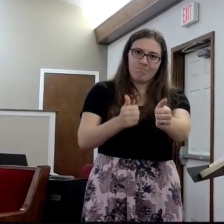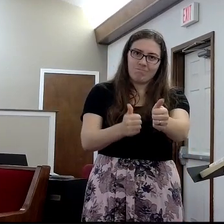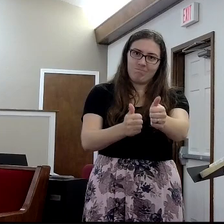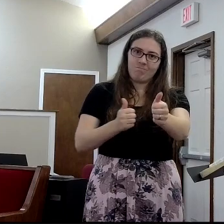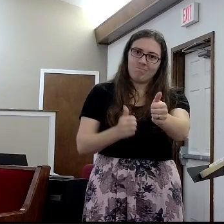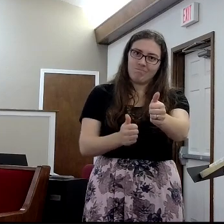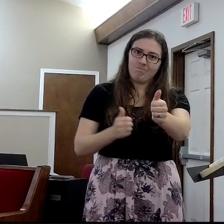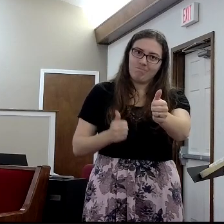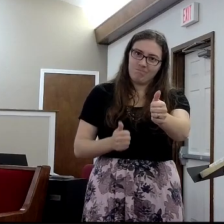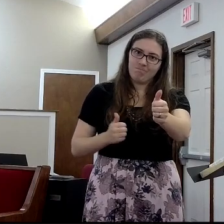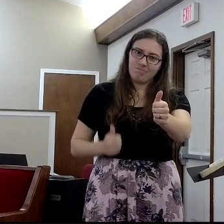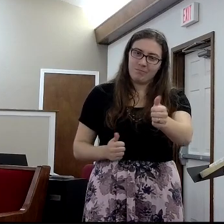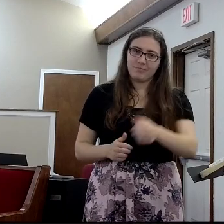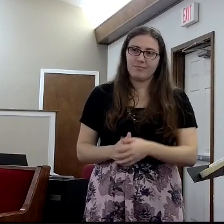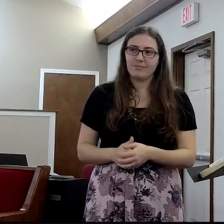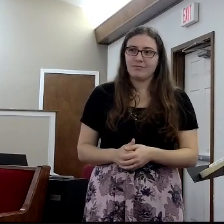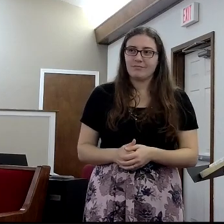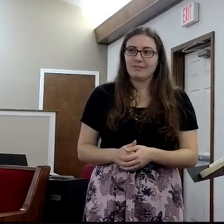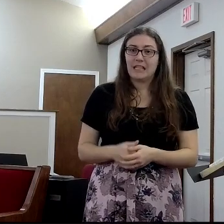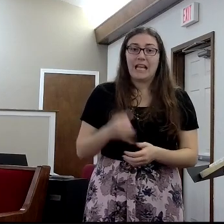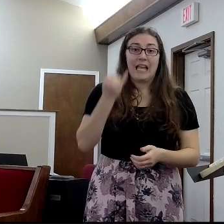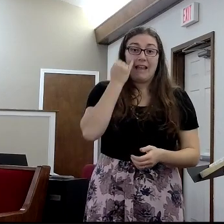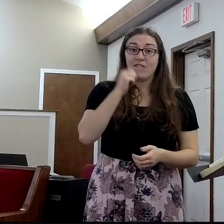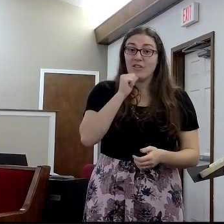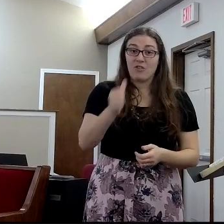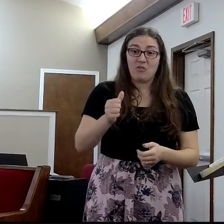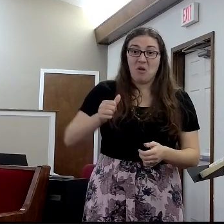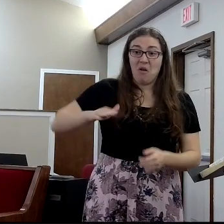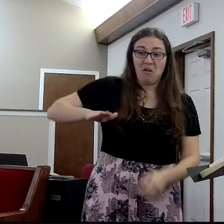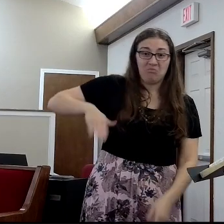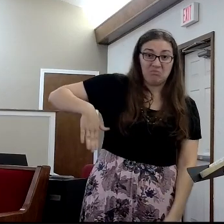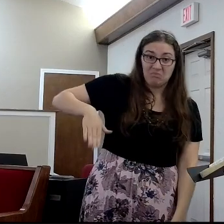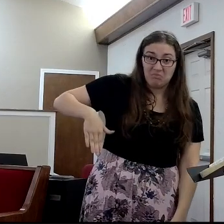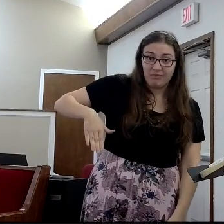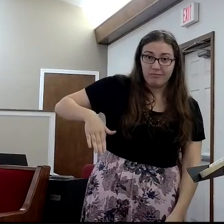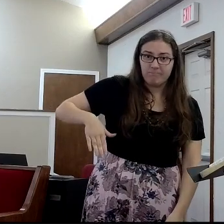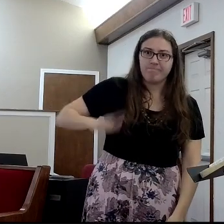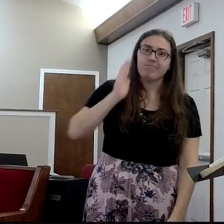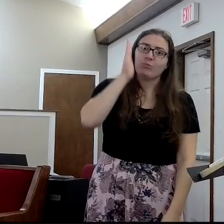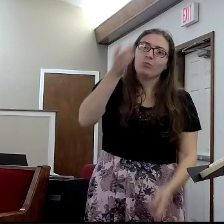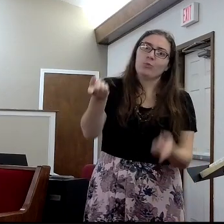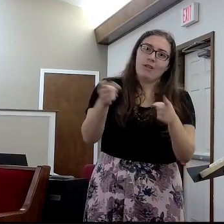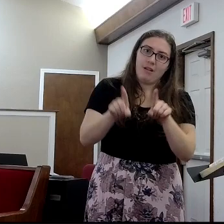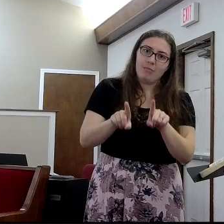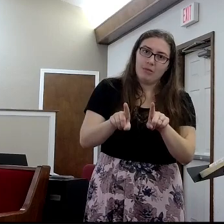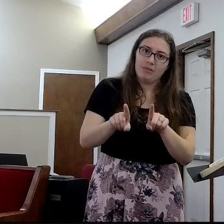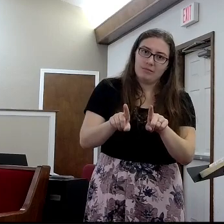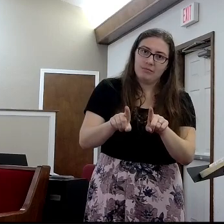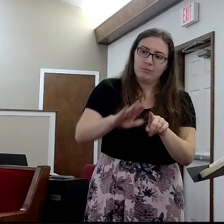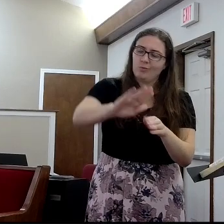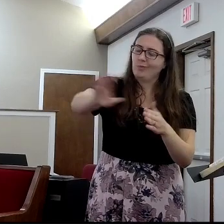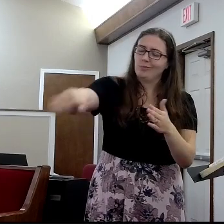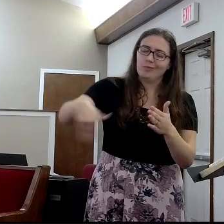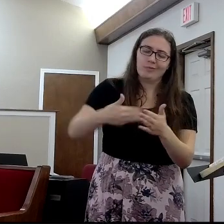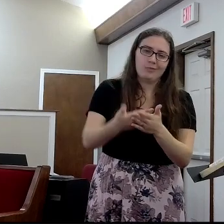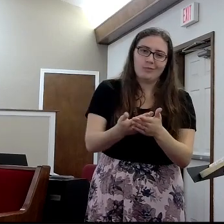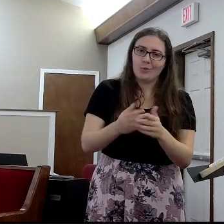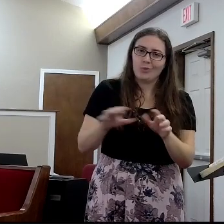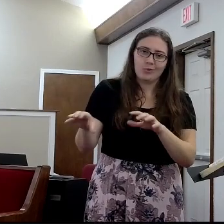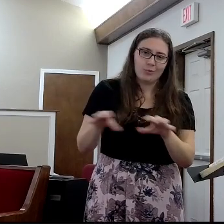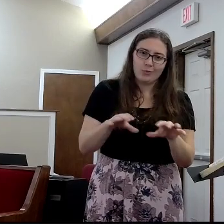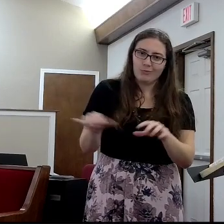not, it's coming at some point. I hope that it doesn't. I wish I could stand up here and say that I didn't, but we all